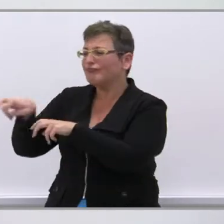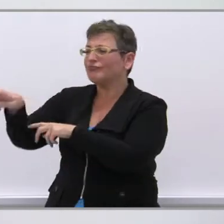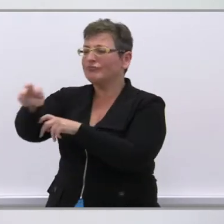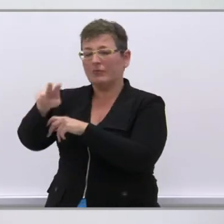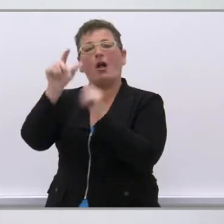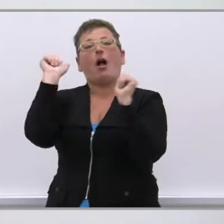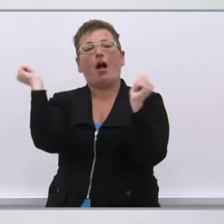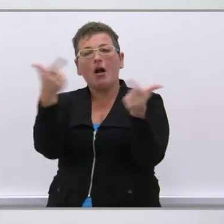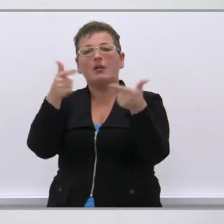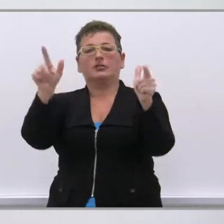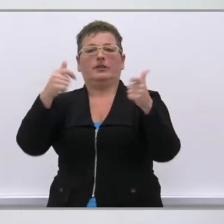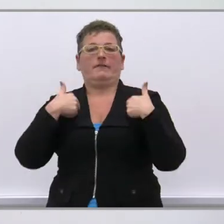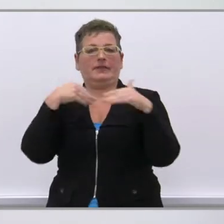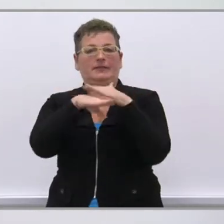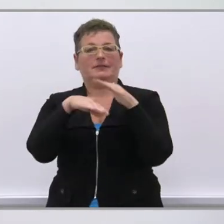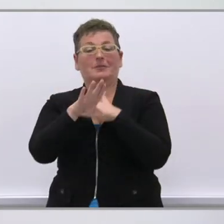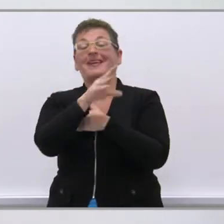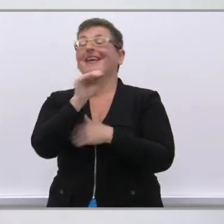owned homes.